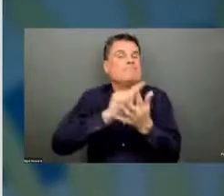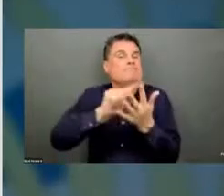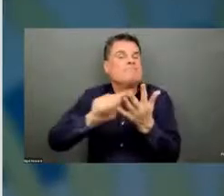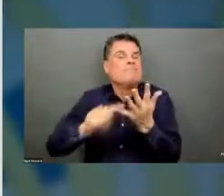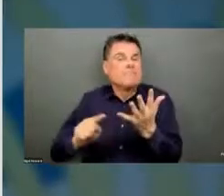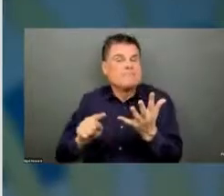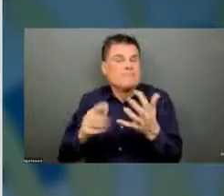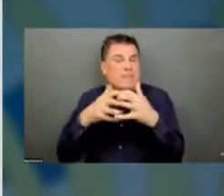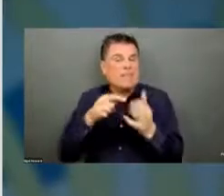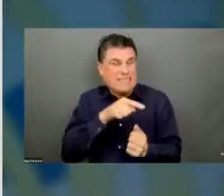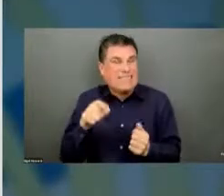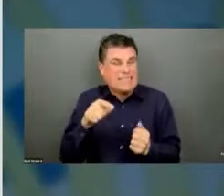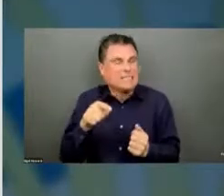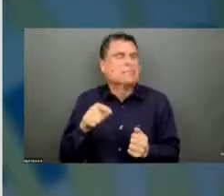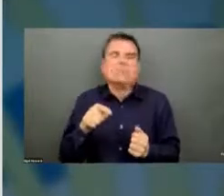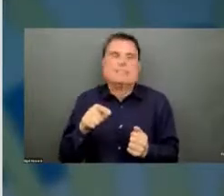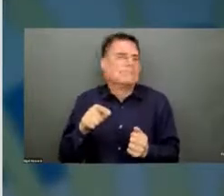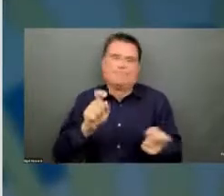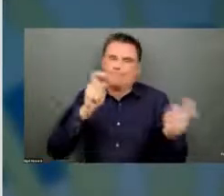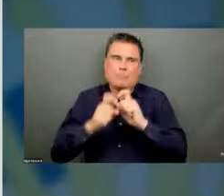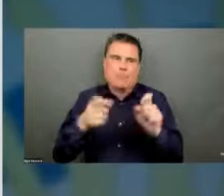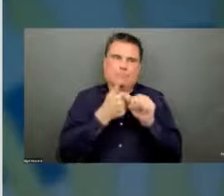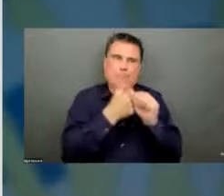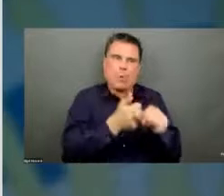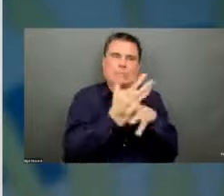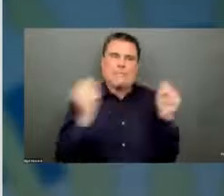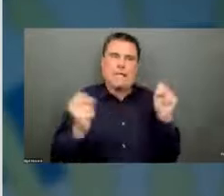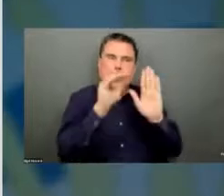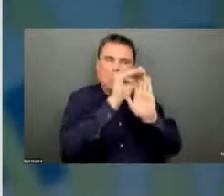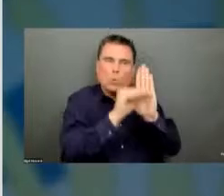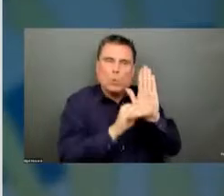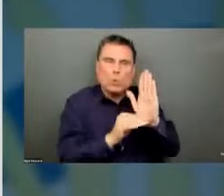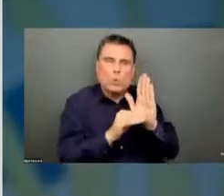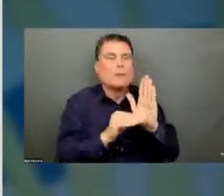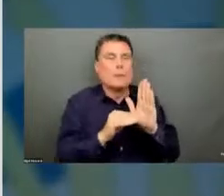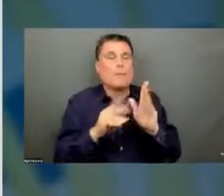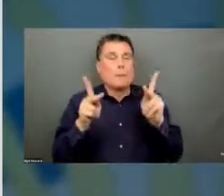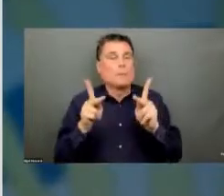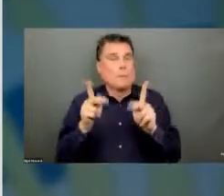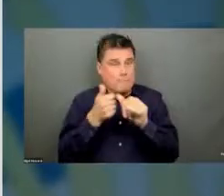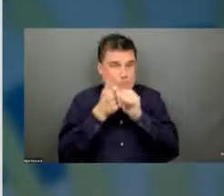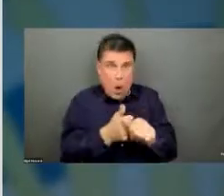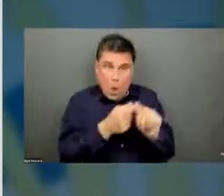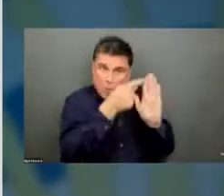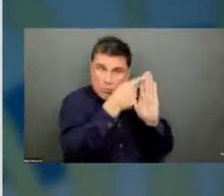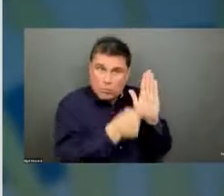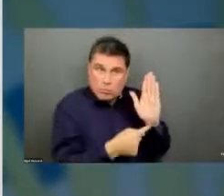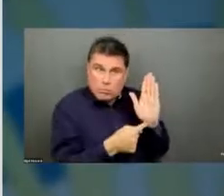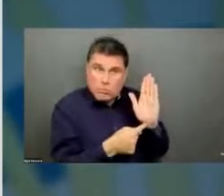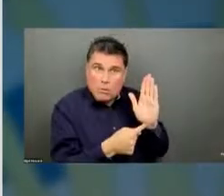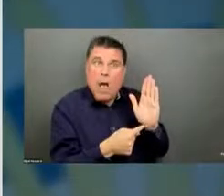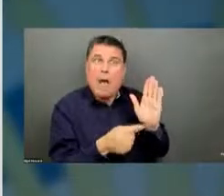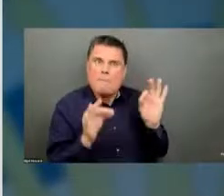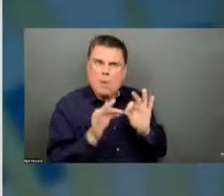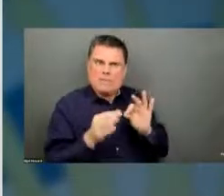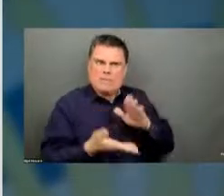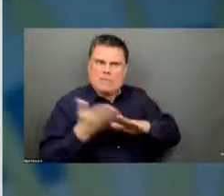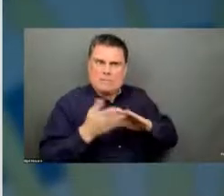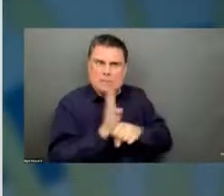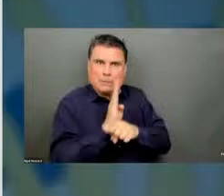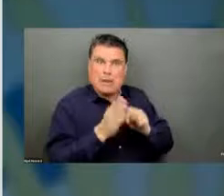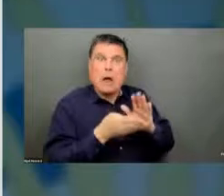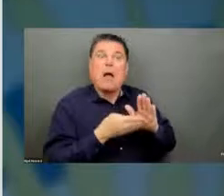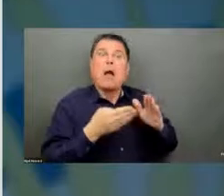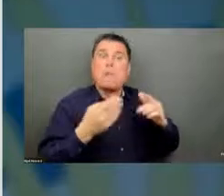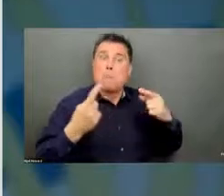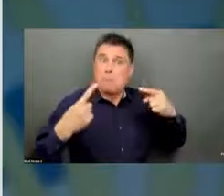they're followed and when people are able to follow them consistently, we know they work. The positive